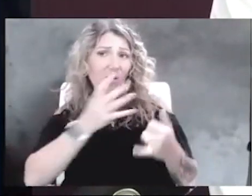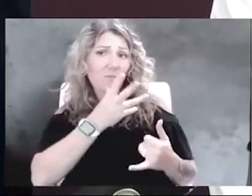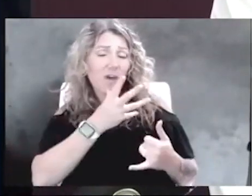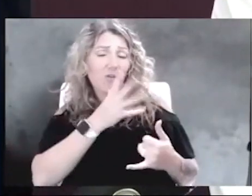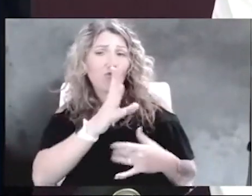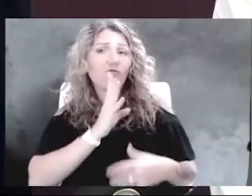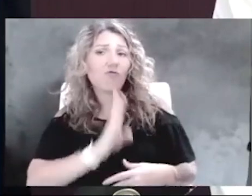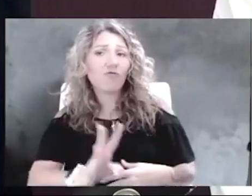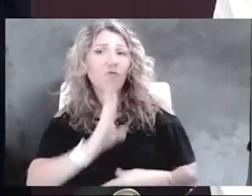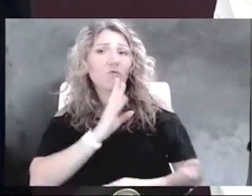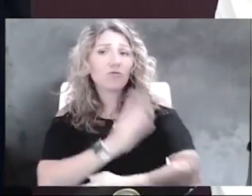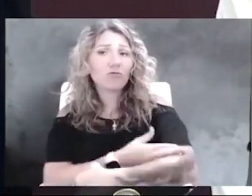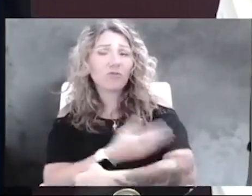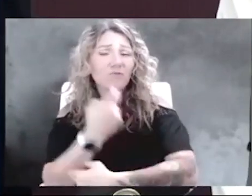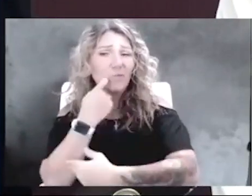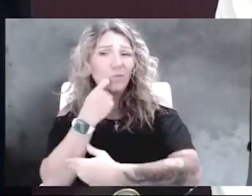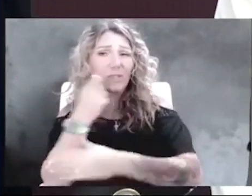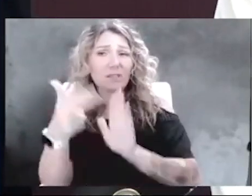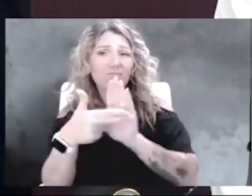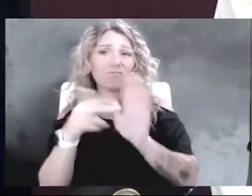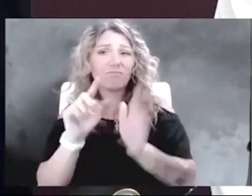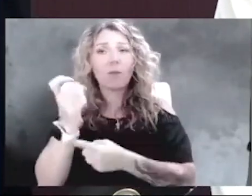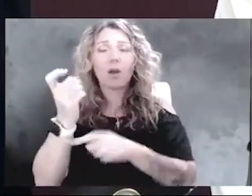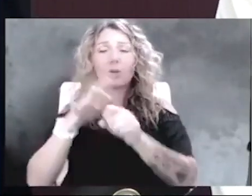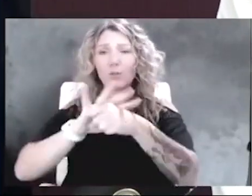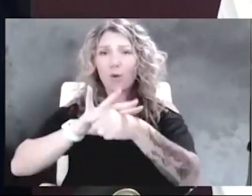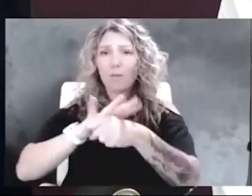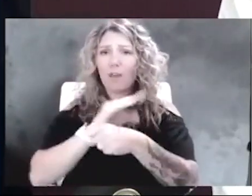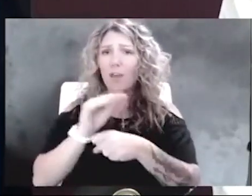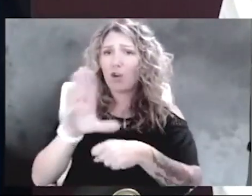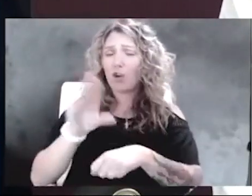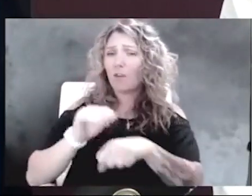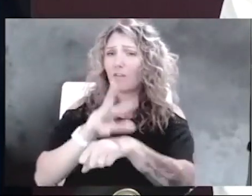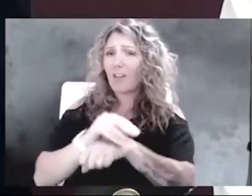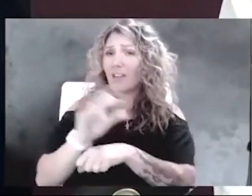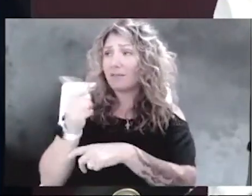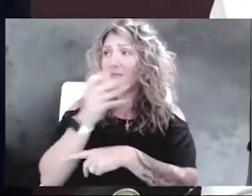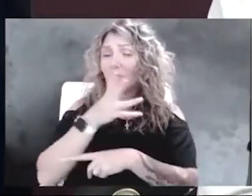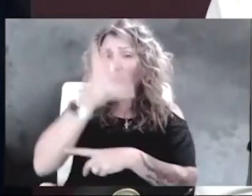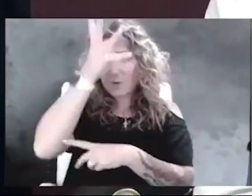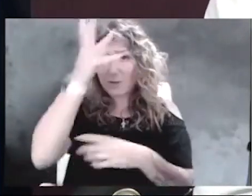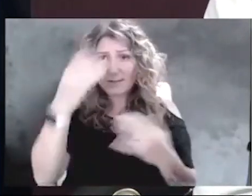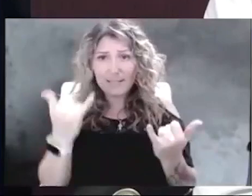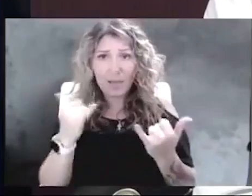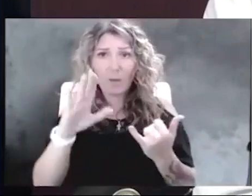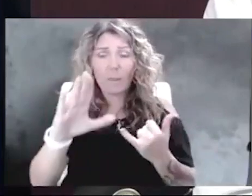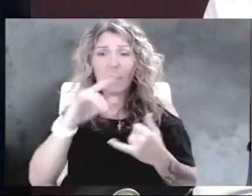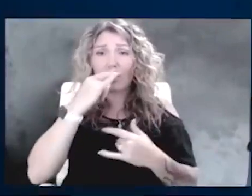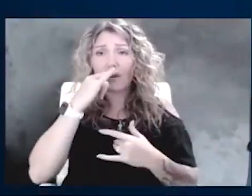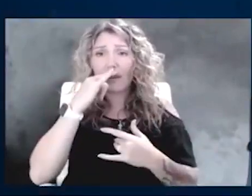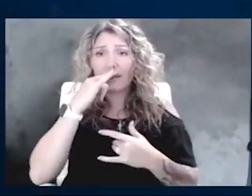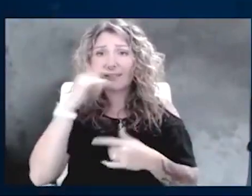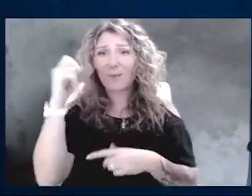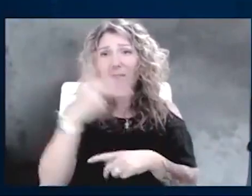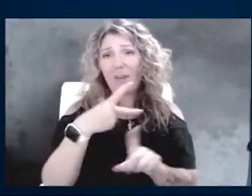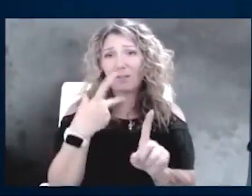recently diagnosed with COVID. Her advice for other parents now that their kids are back in school.